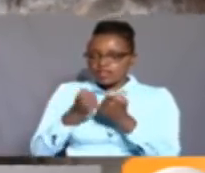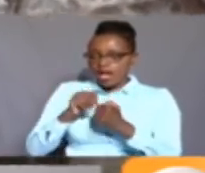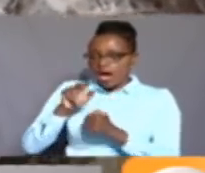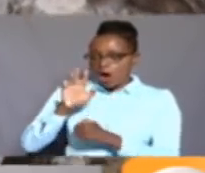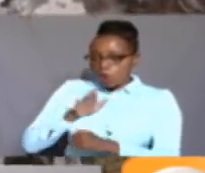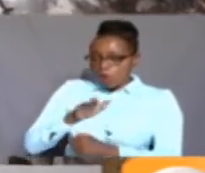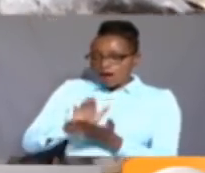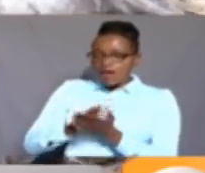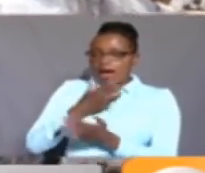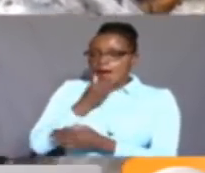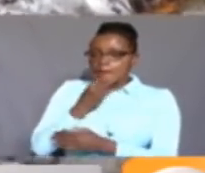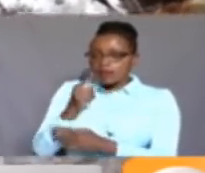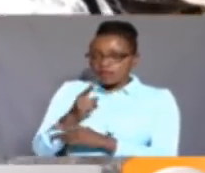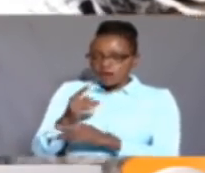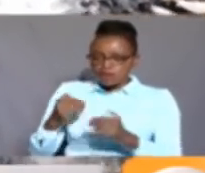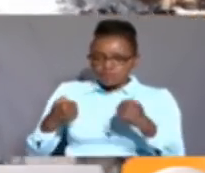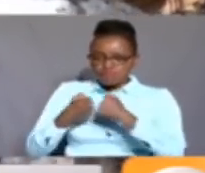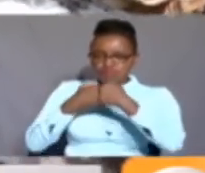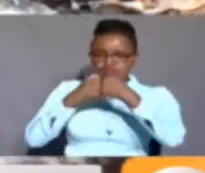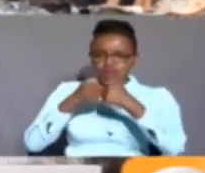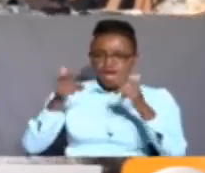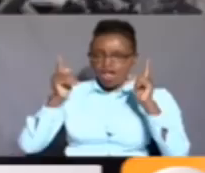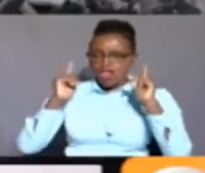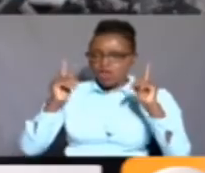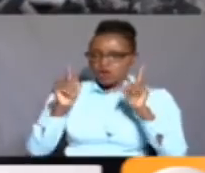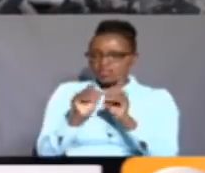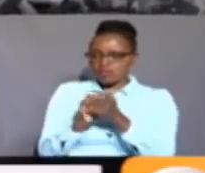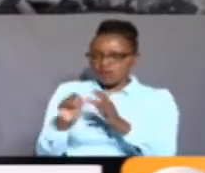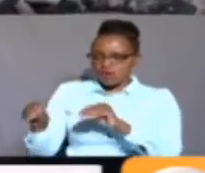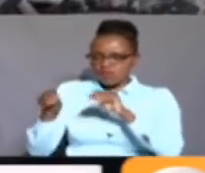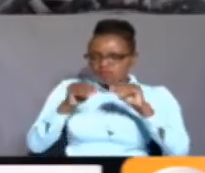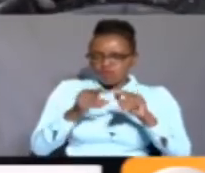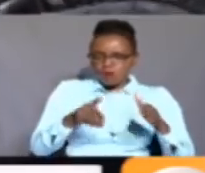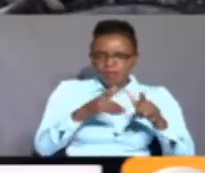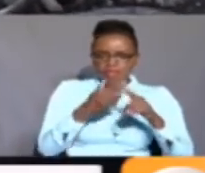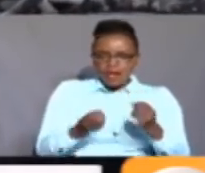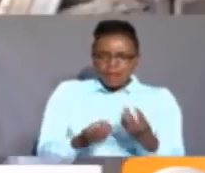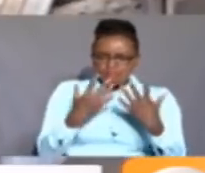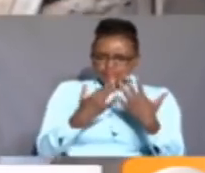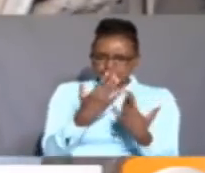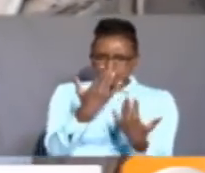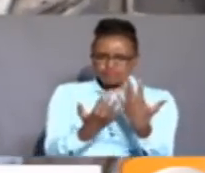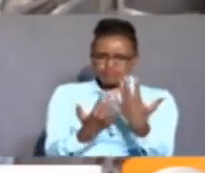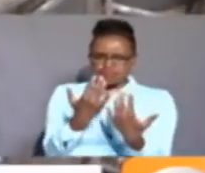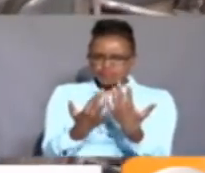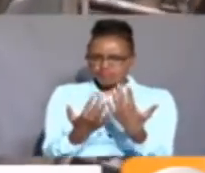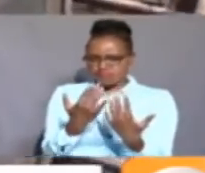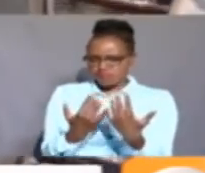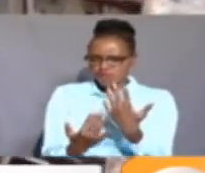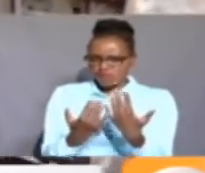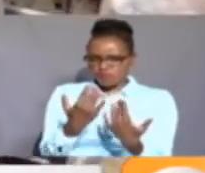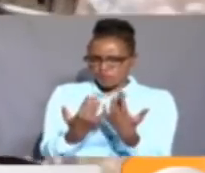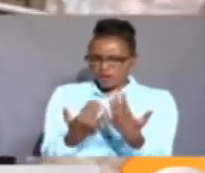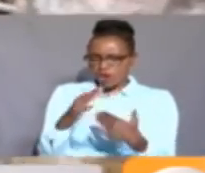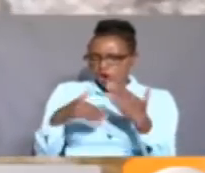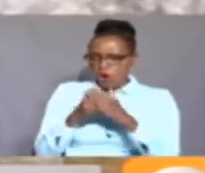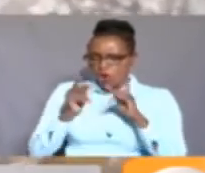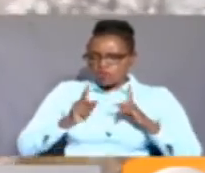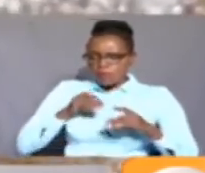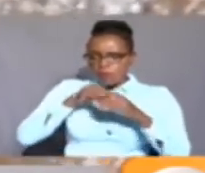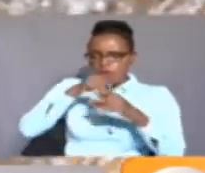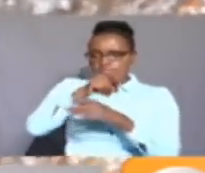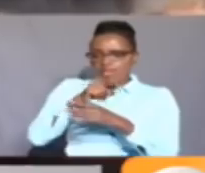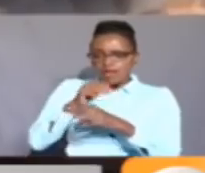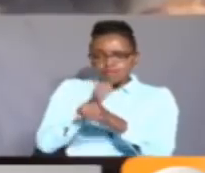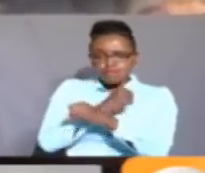woman heading to thicker rammed a truck the kai said to have veered off the road and burst into flames bursting burning rather its occupants beyond